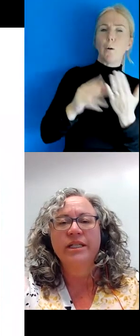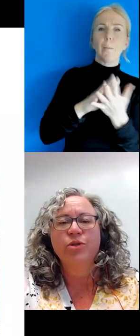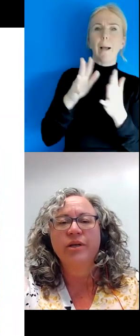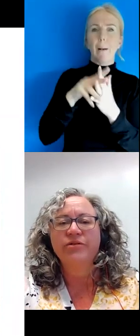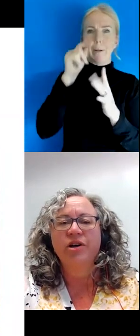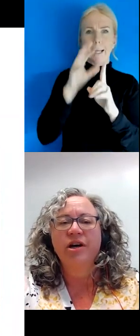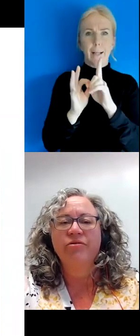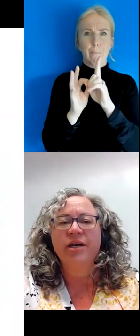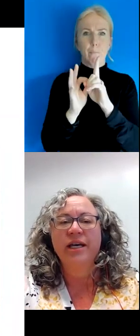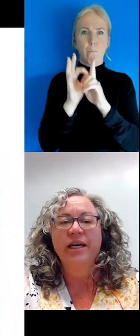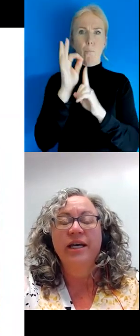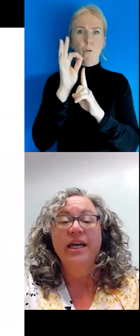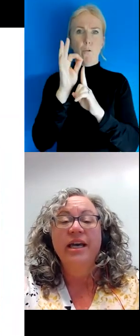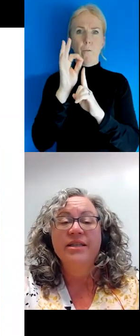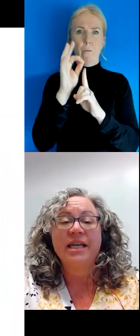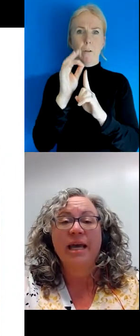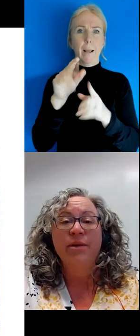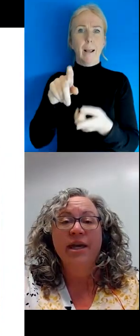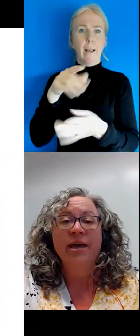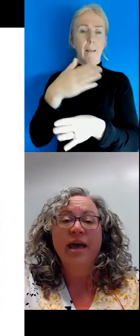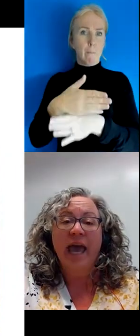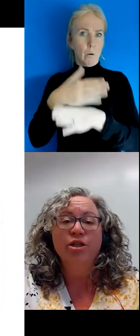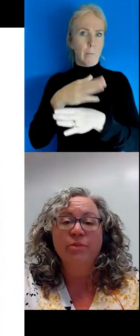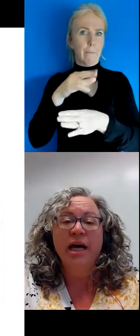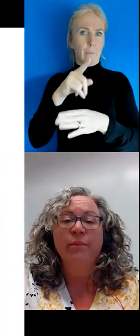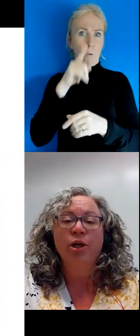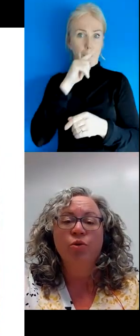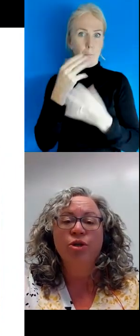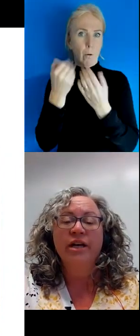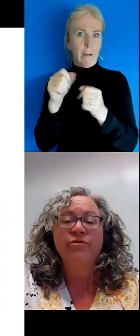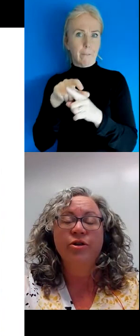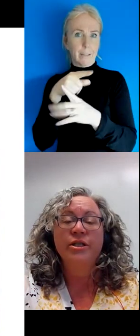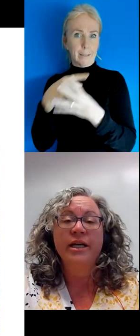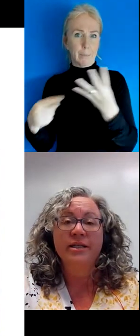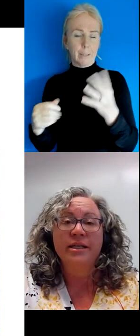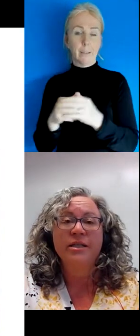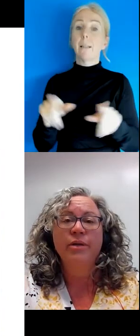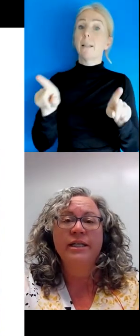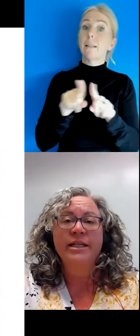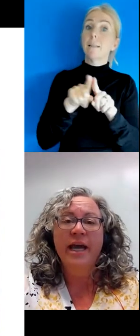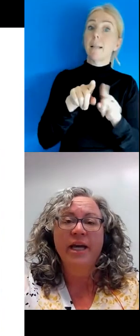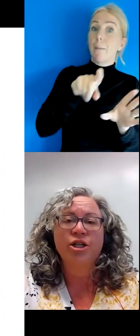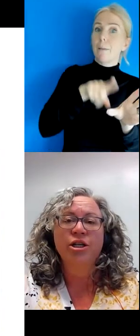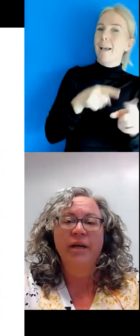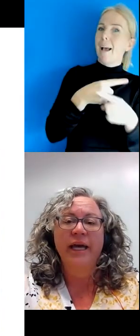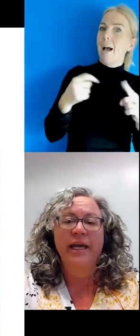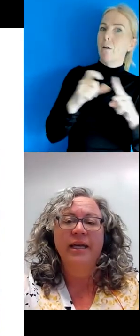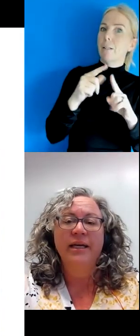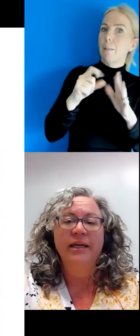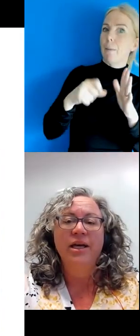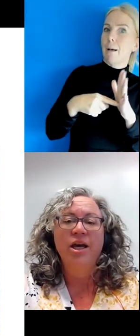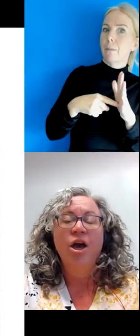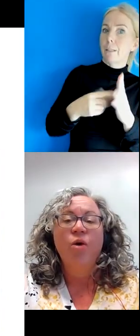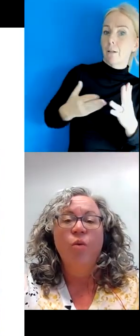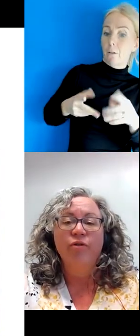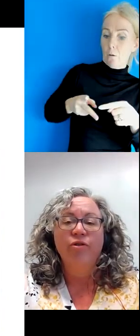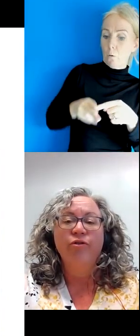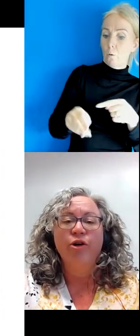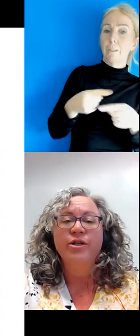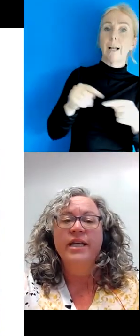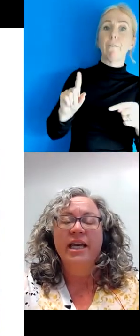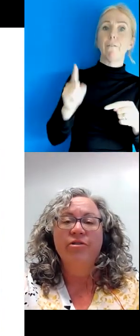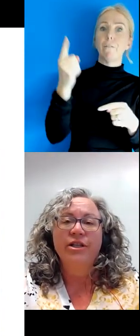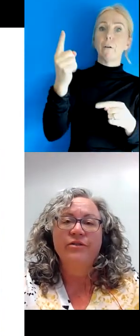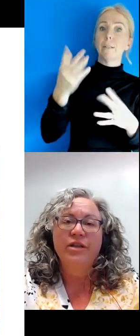by 2025. In the same year, our department launched our first Accessibility Action Plan. One